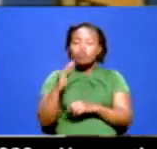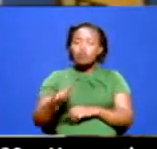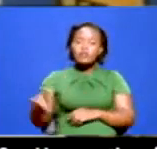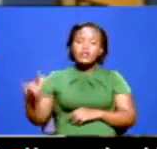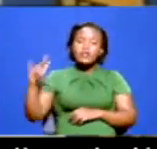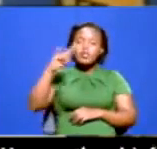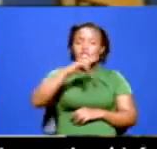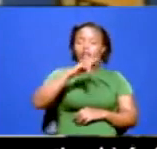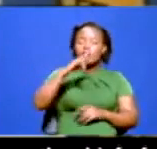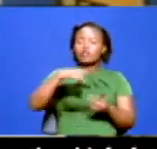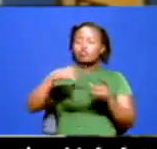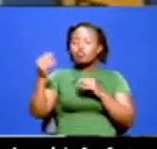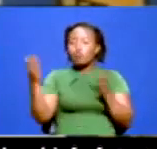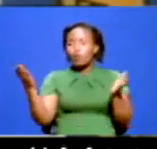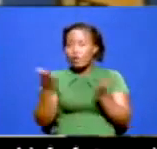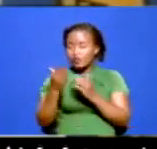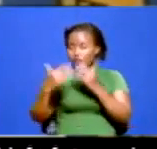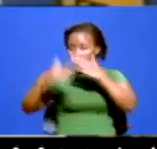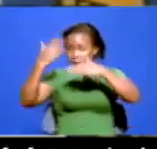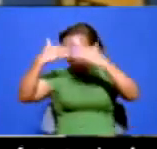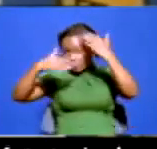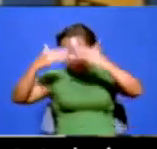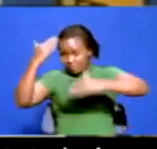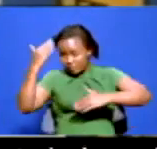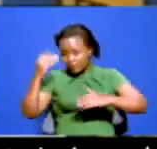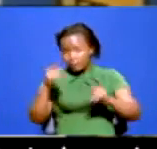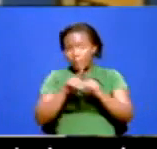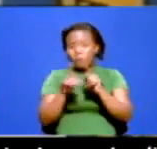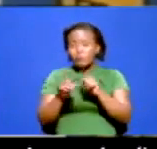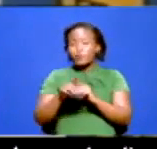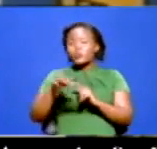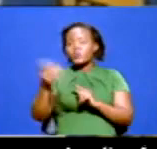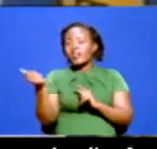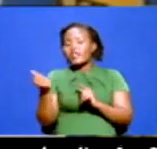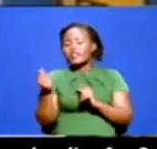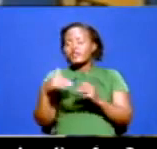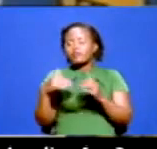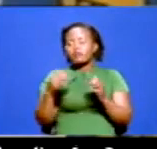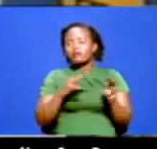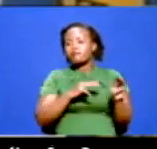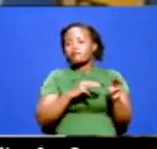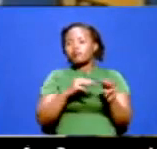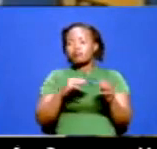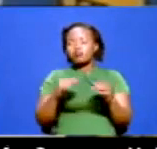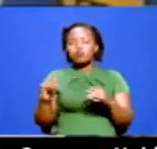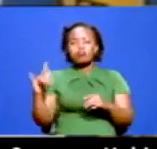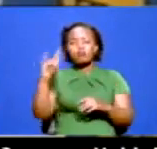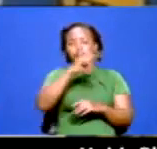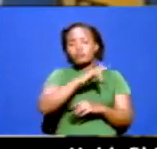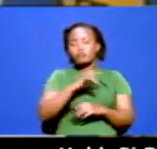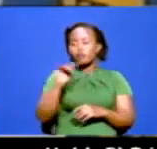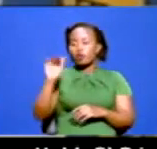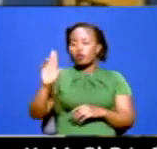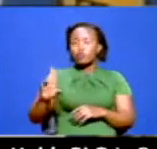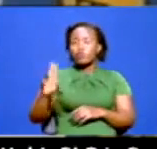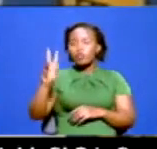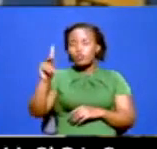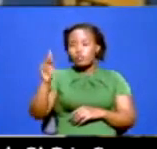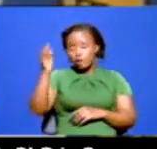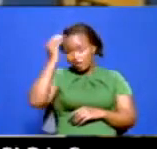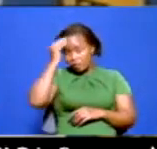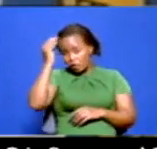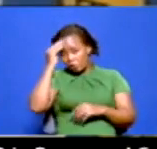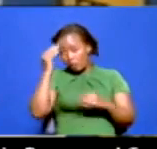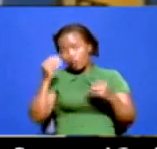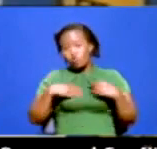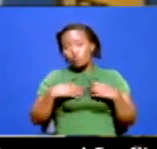to that university. Mm. The colonel here is just leaving in the next few days to the UK, to what they call the Royal College of